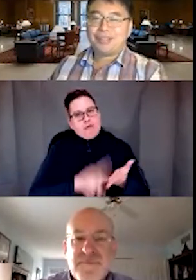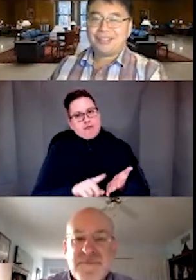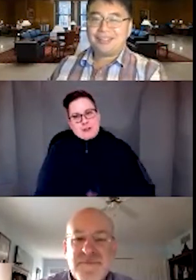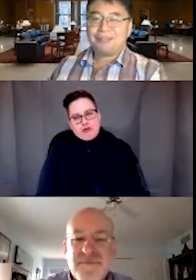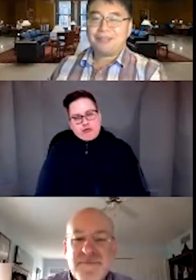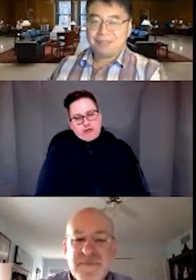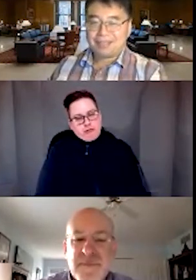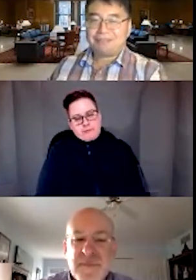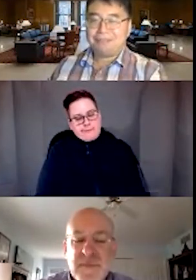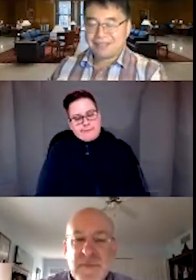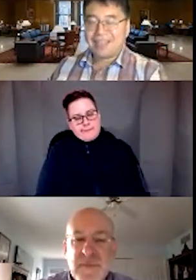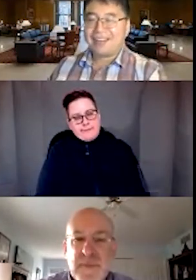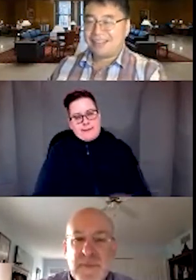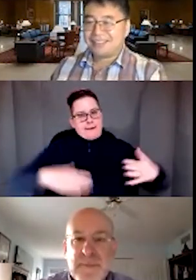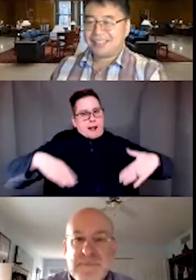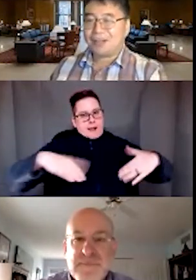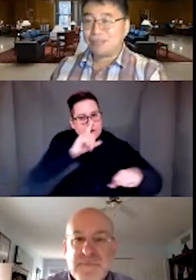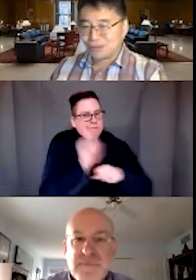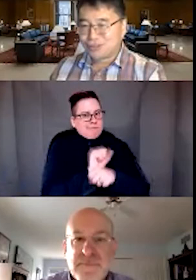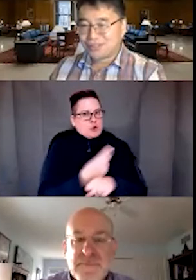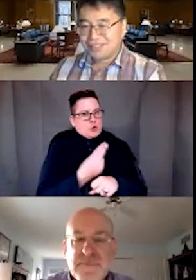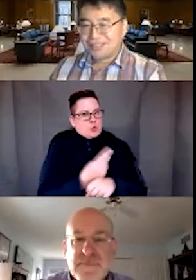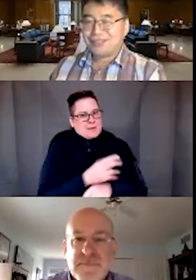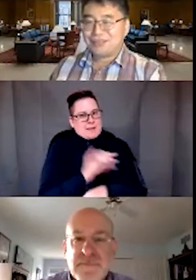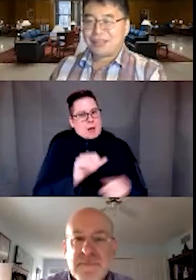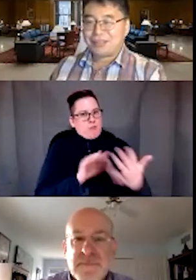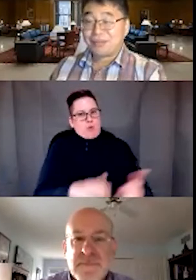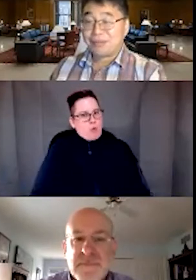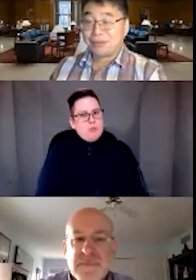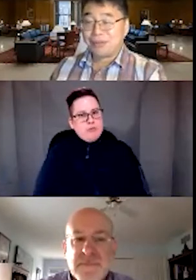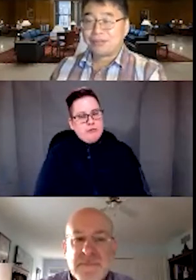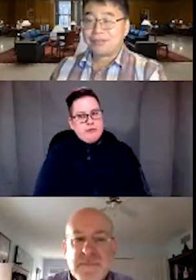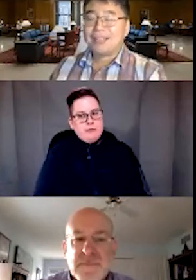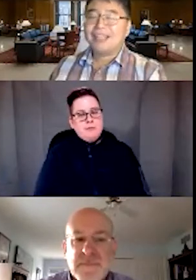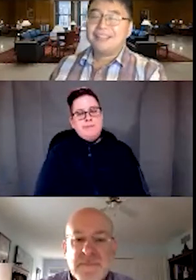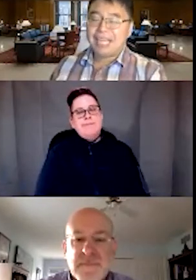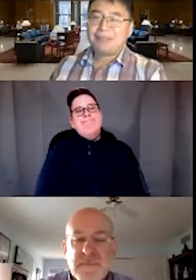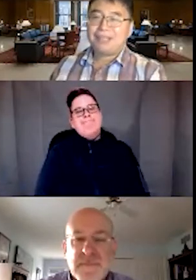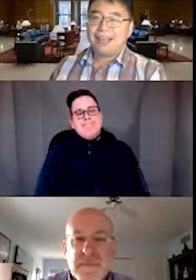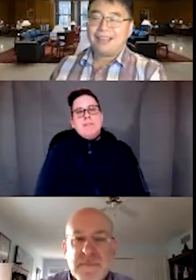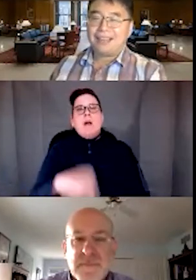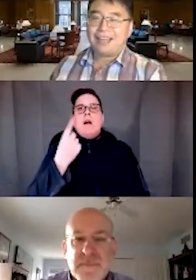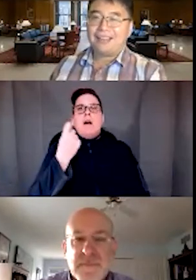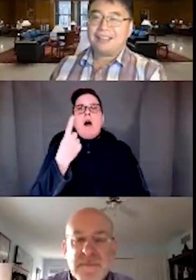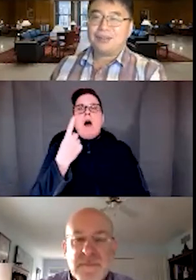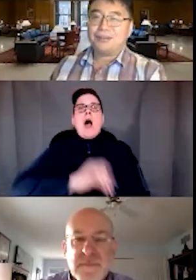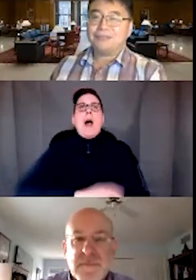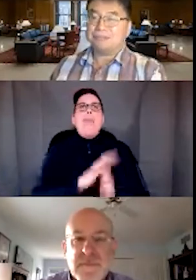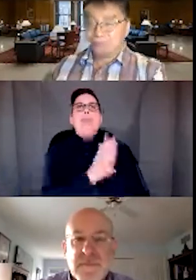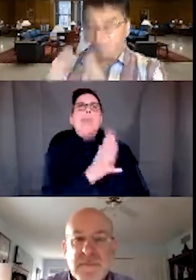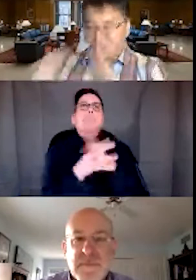use the big data kind of approach to answer some of our important questions. Namely,